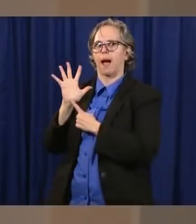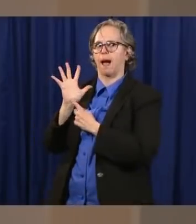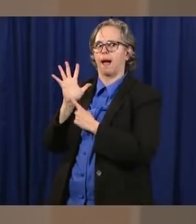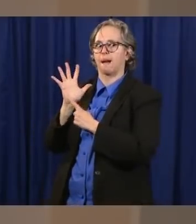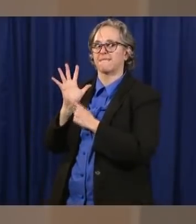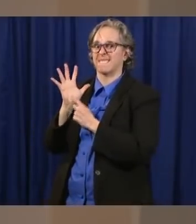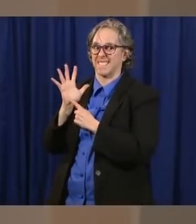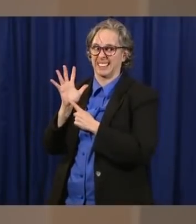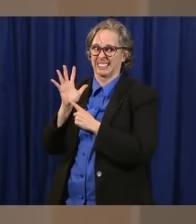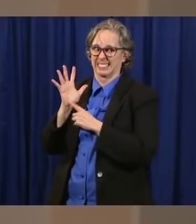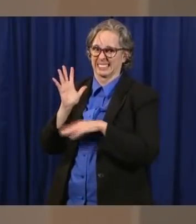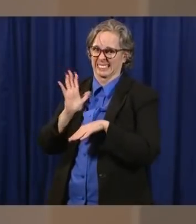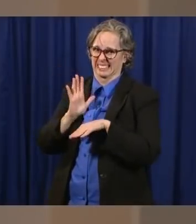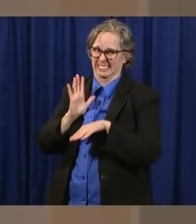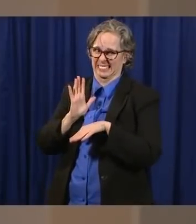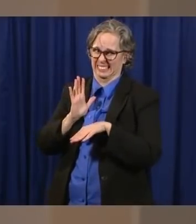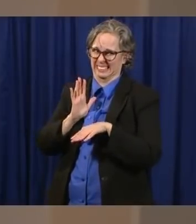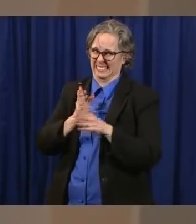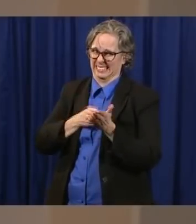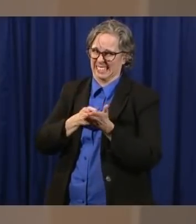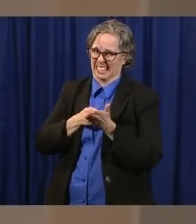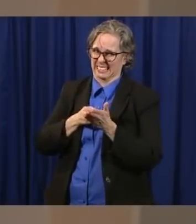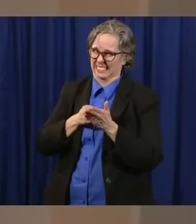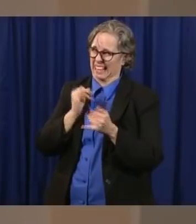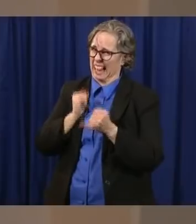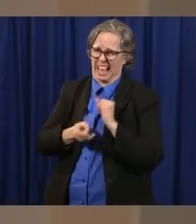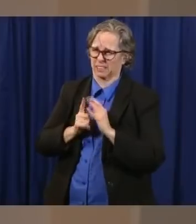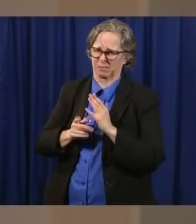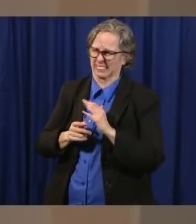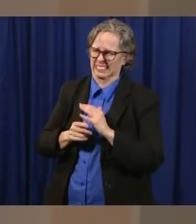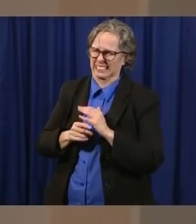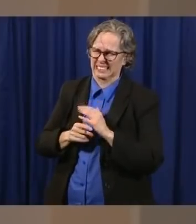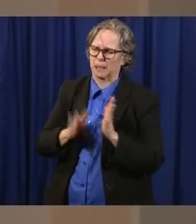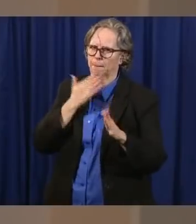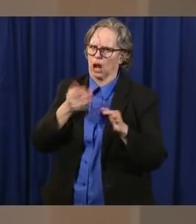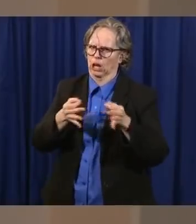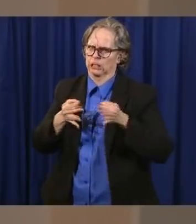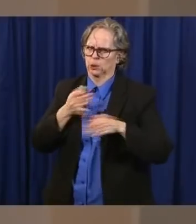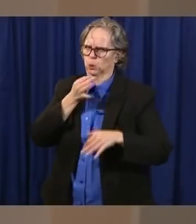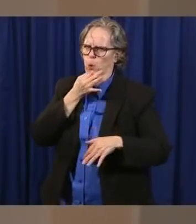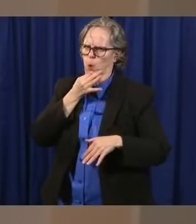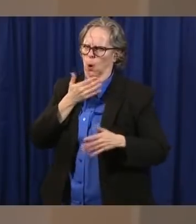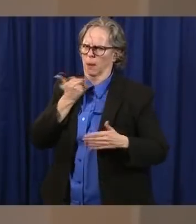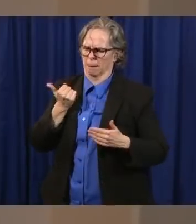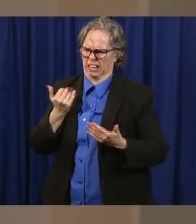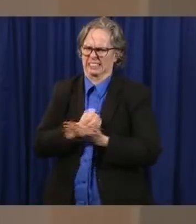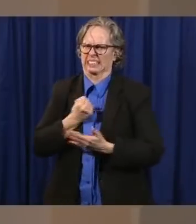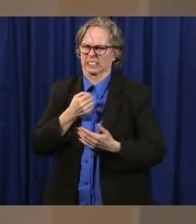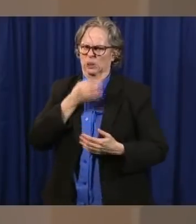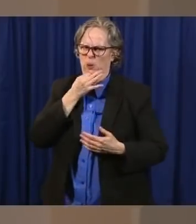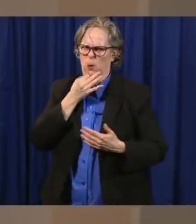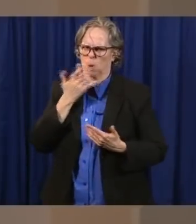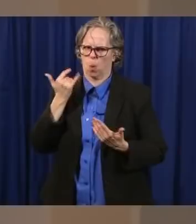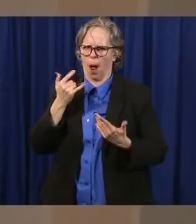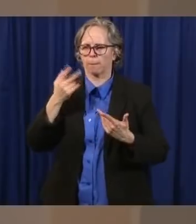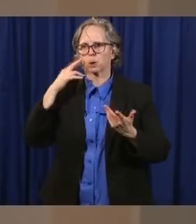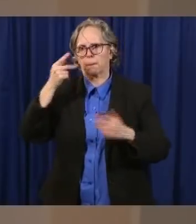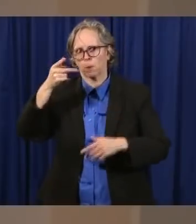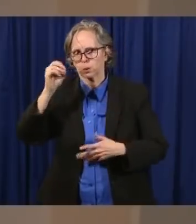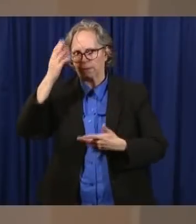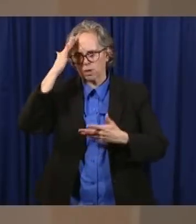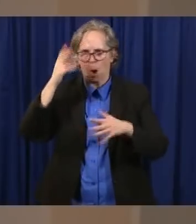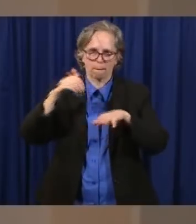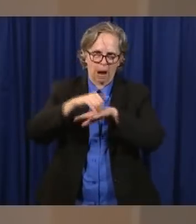wait. Or you may call your local Board of Elections to request that ballot. So this is a bipartisan